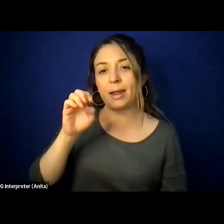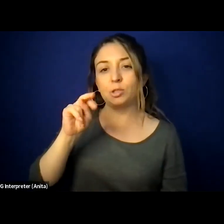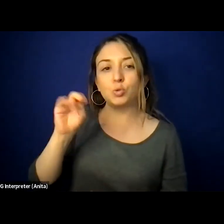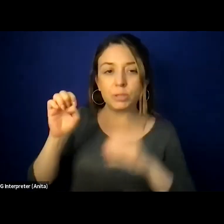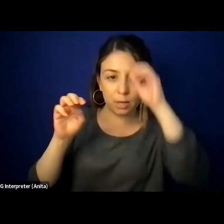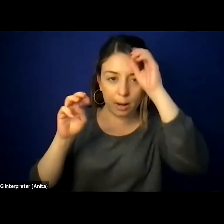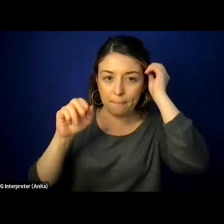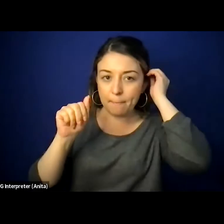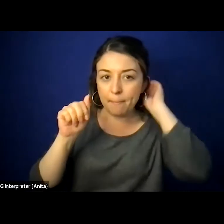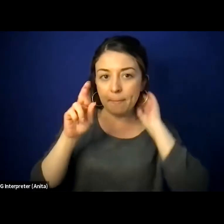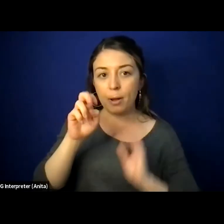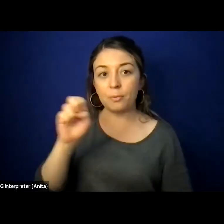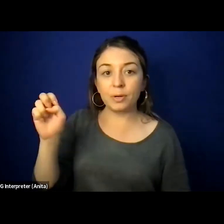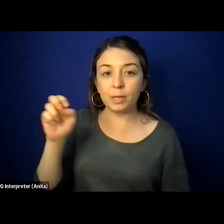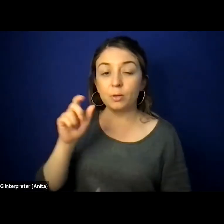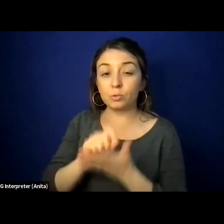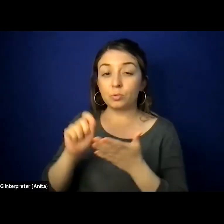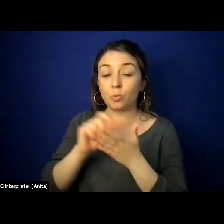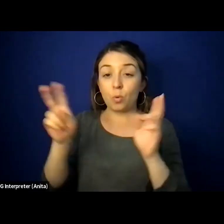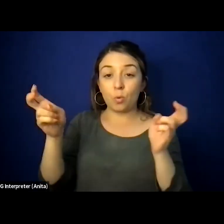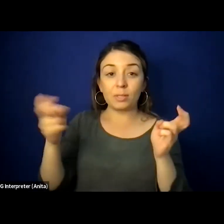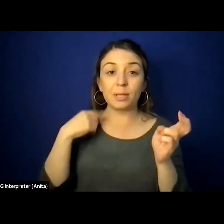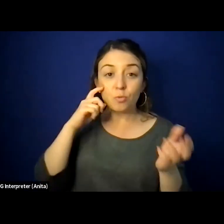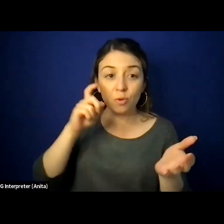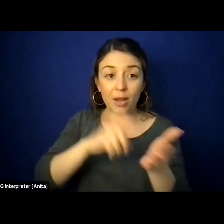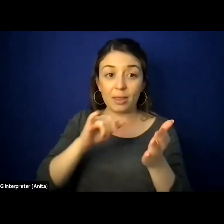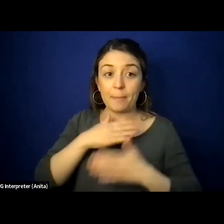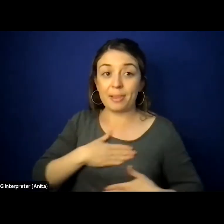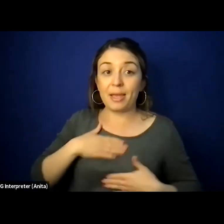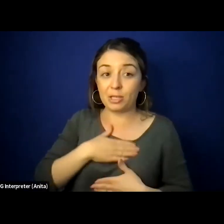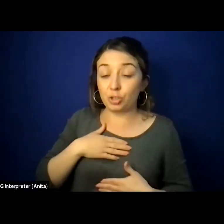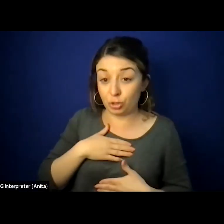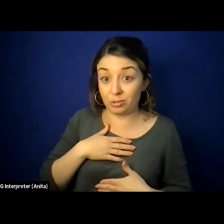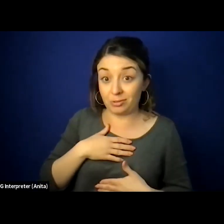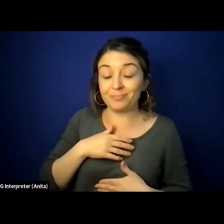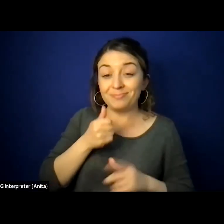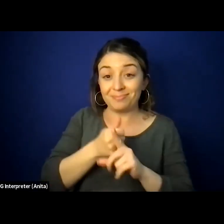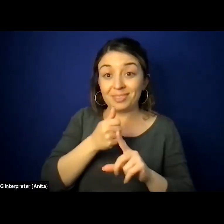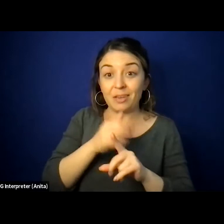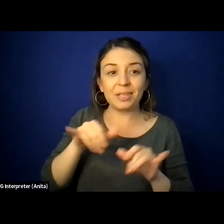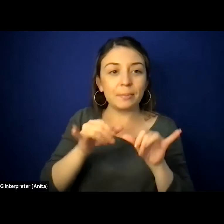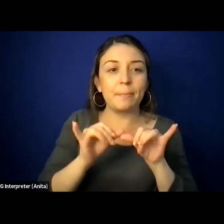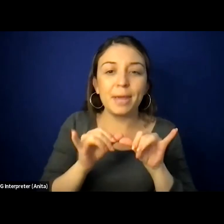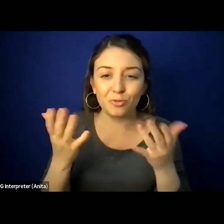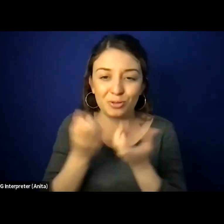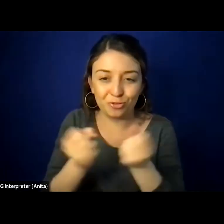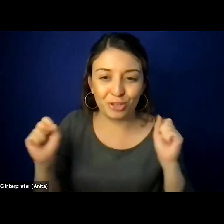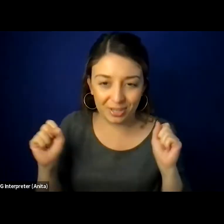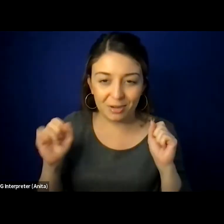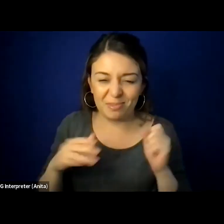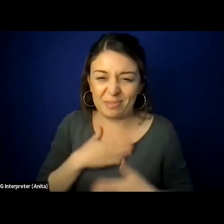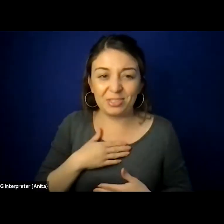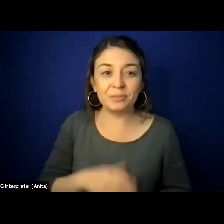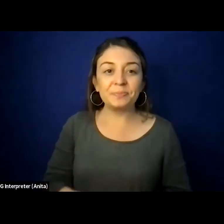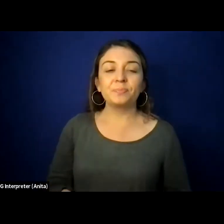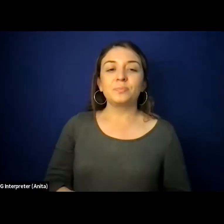that pleasure is a measure of freedom," end quote. So building upon that, I consider joy to be this expansive category